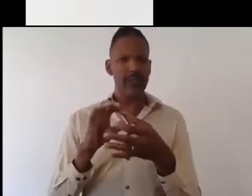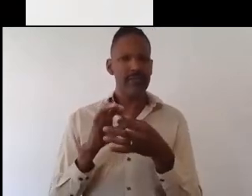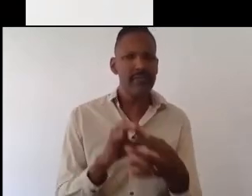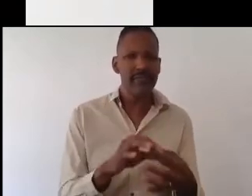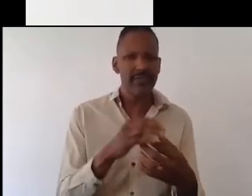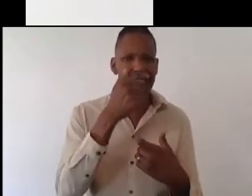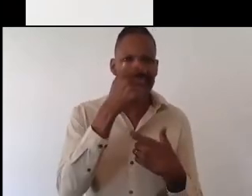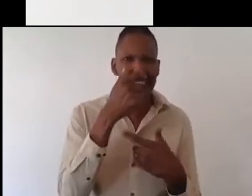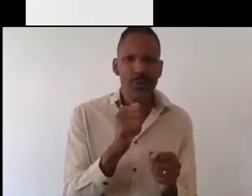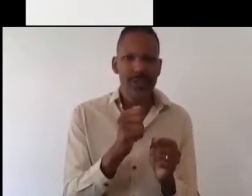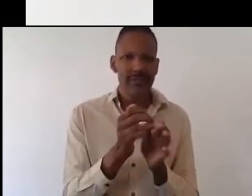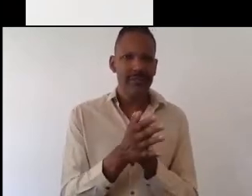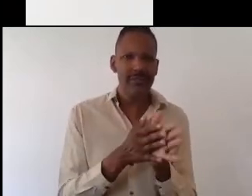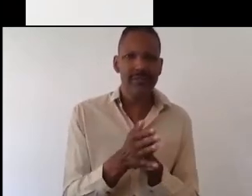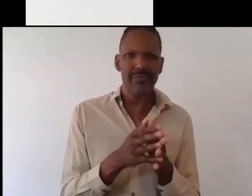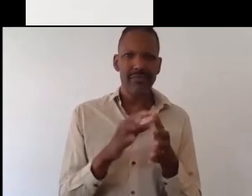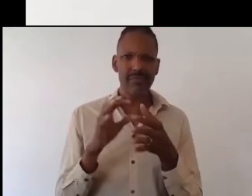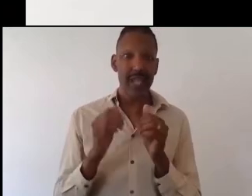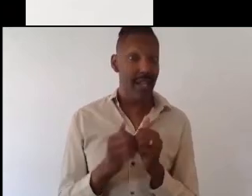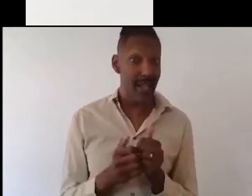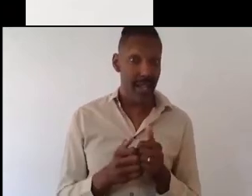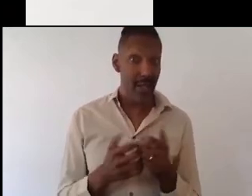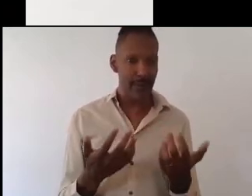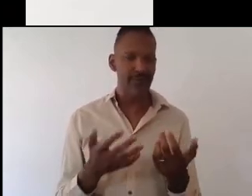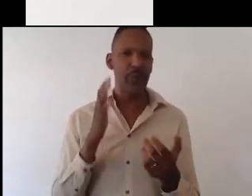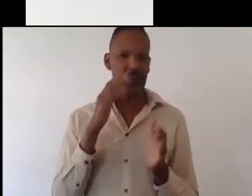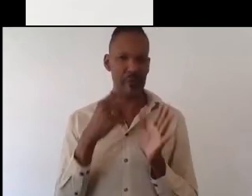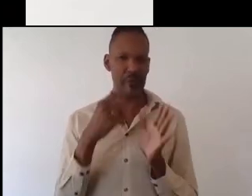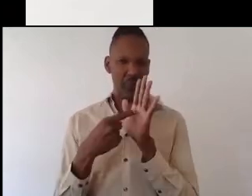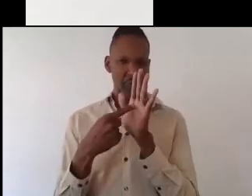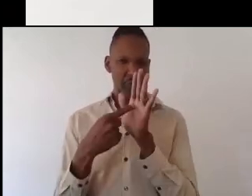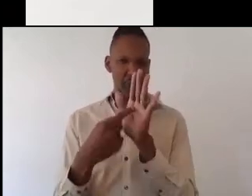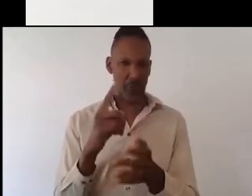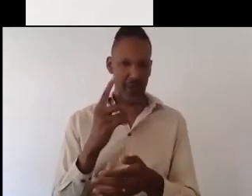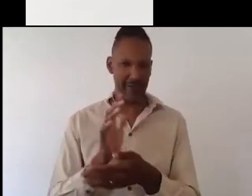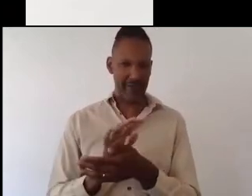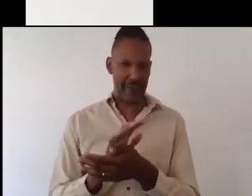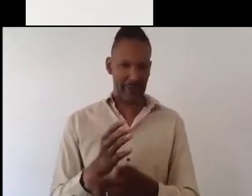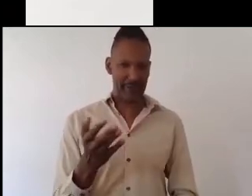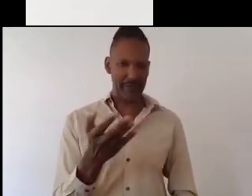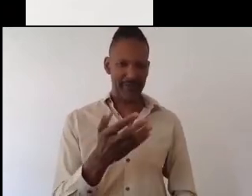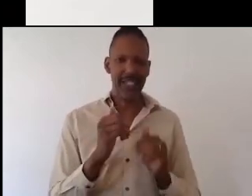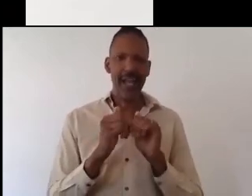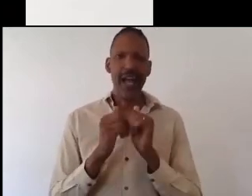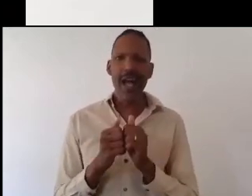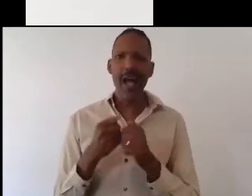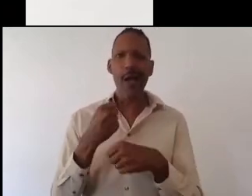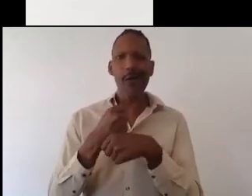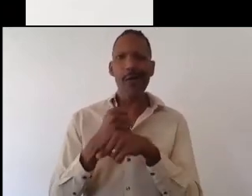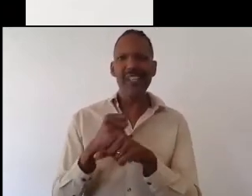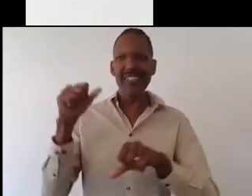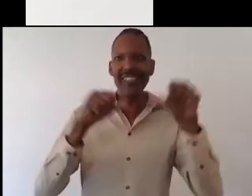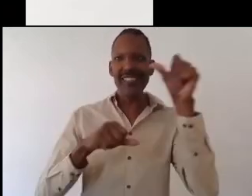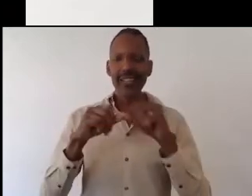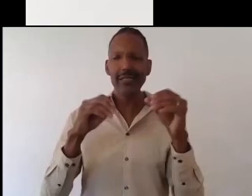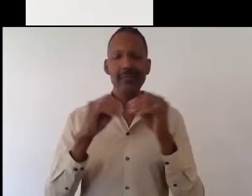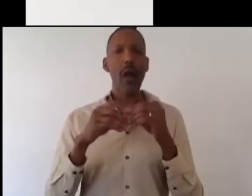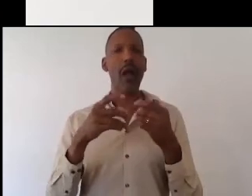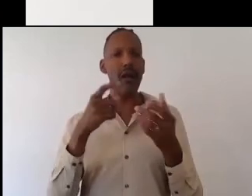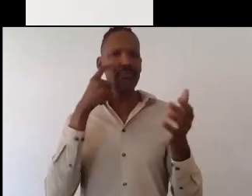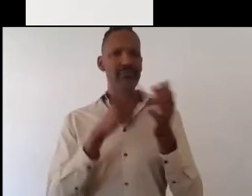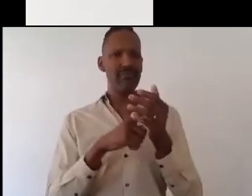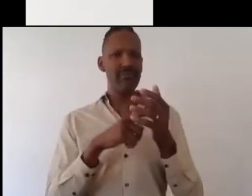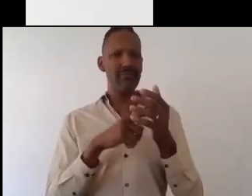video about sort of how to make things visible, including making science visible. This is an awareness